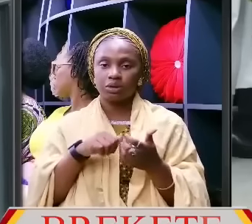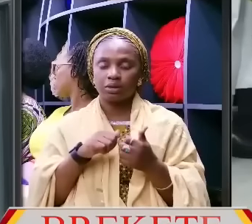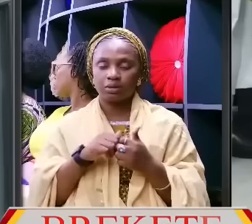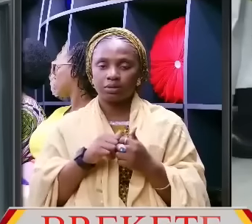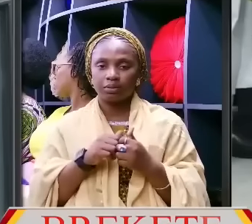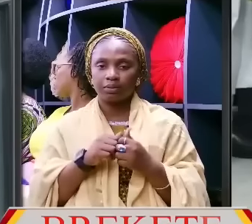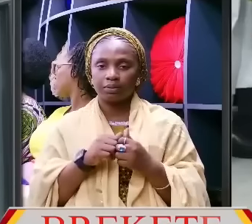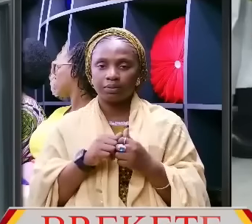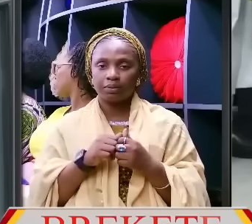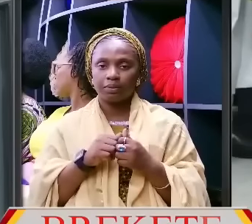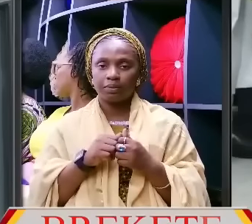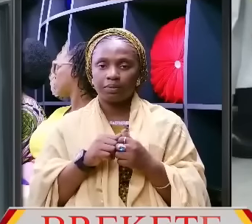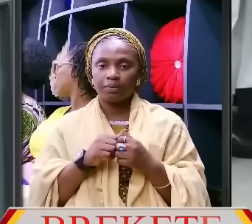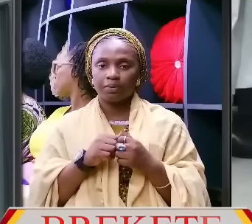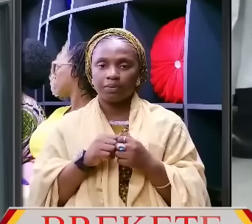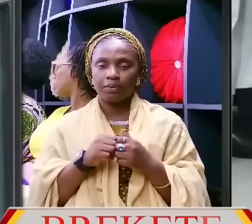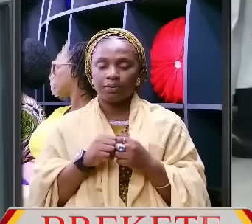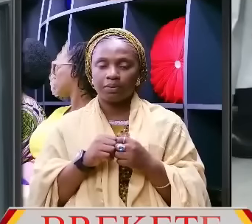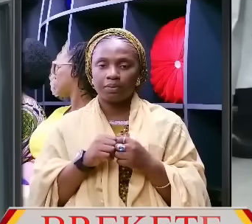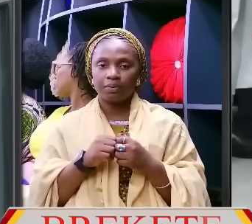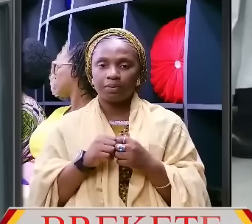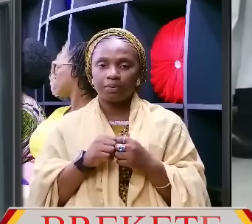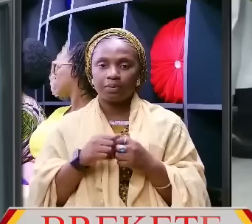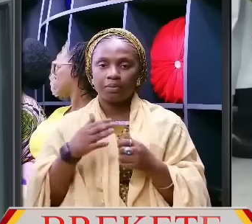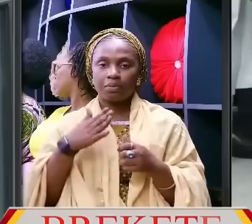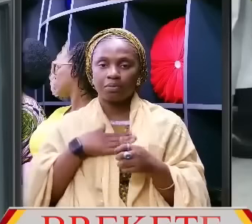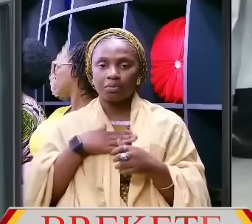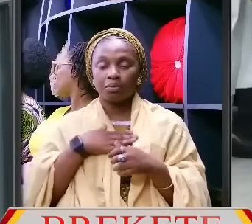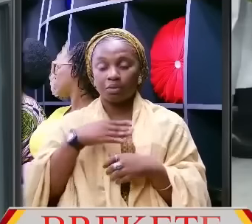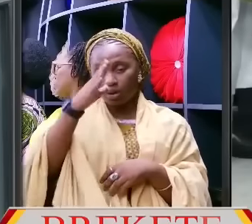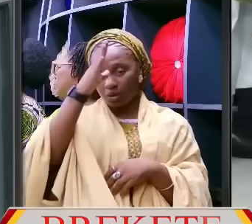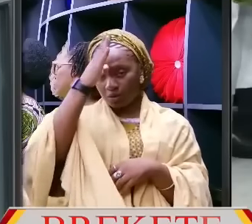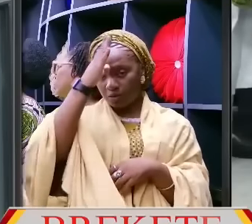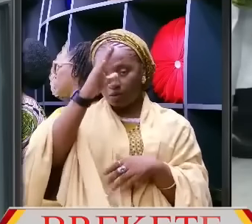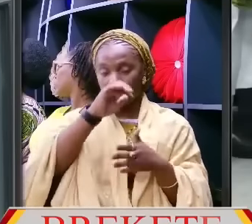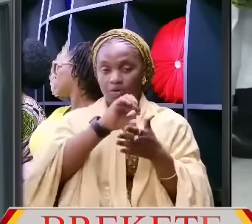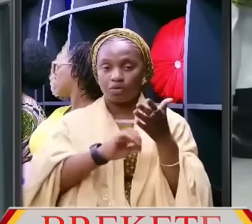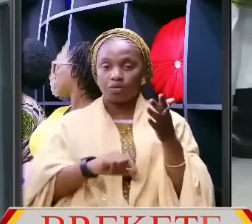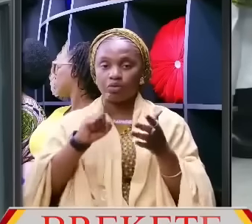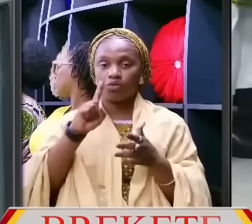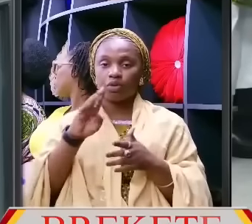£6, give me. My father removed a war palm.